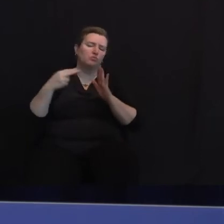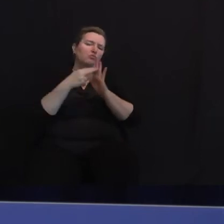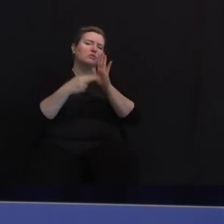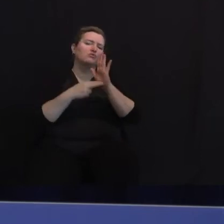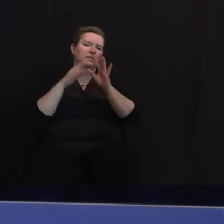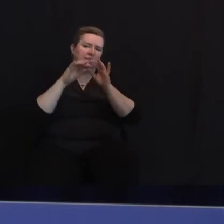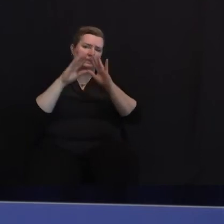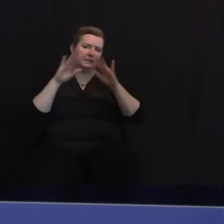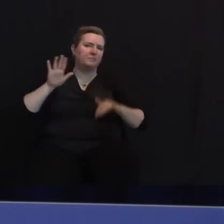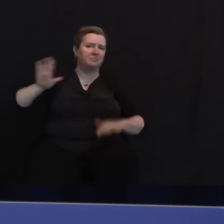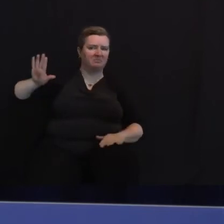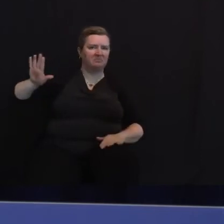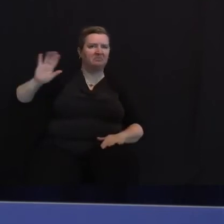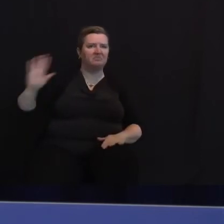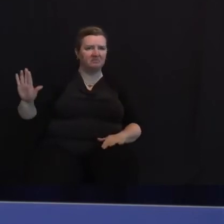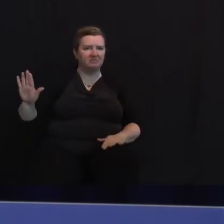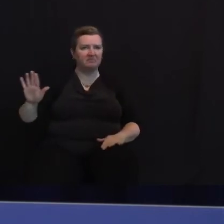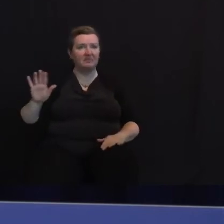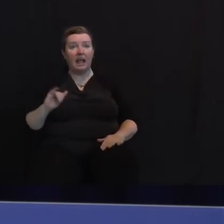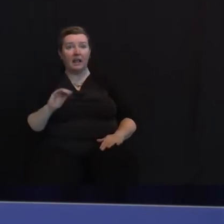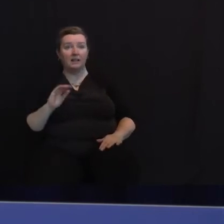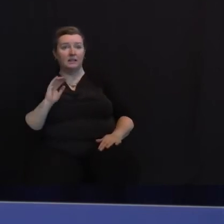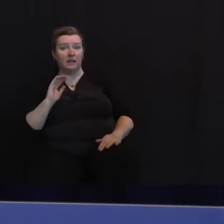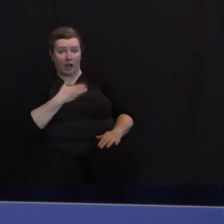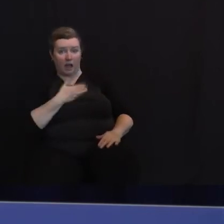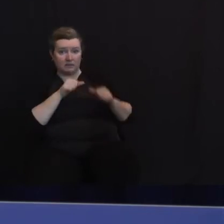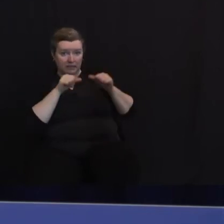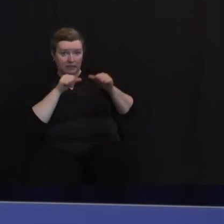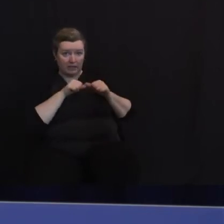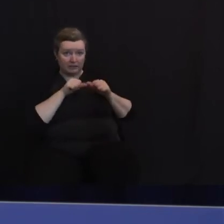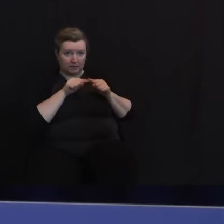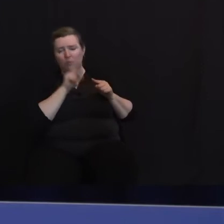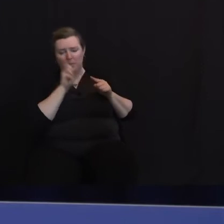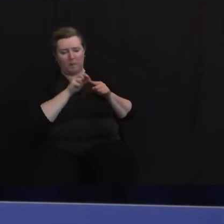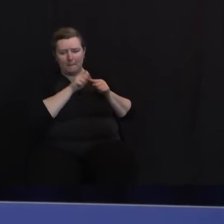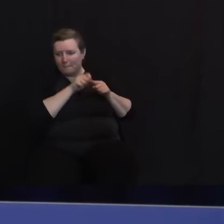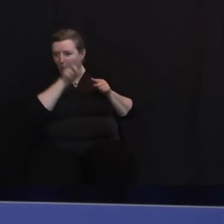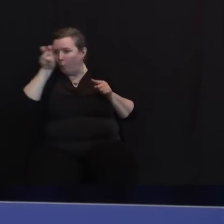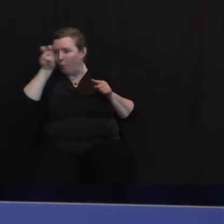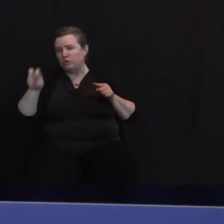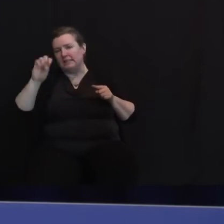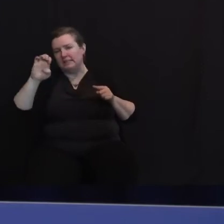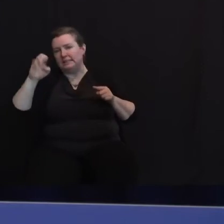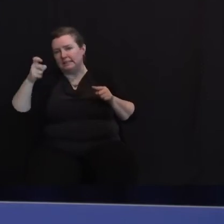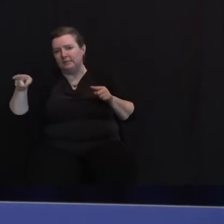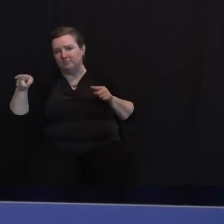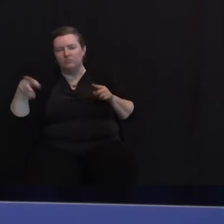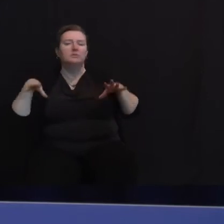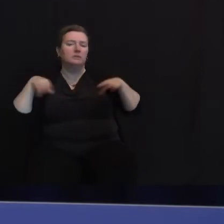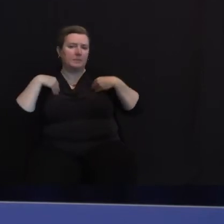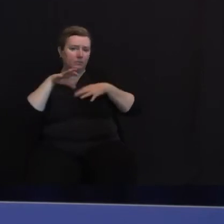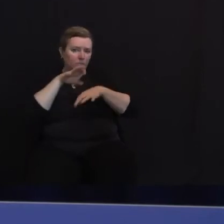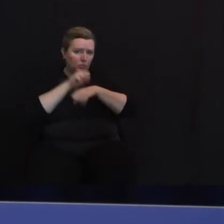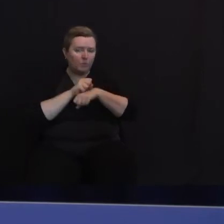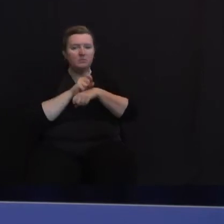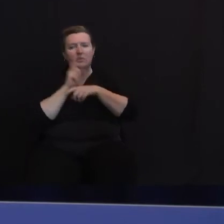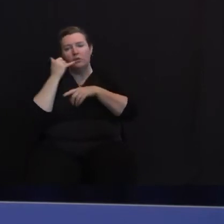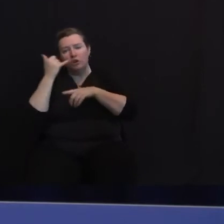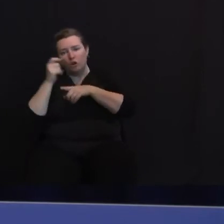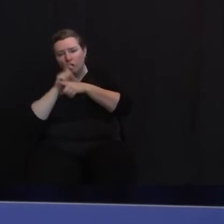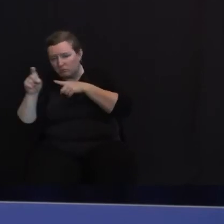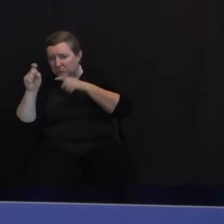on the site, and some of the federally qualified health centers are taking appointments by phone.